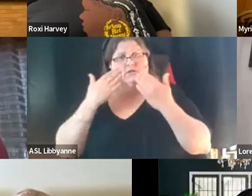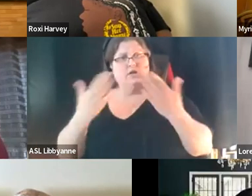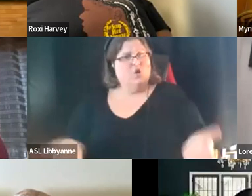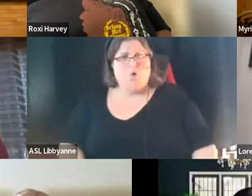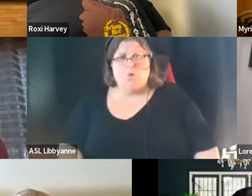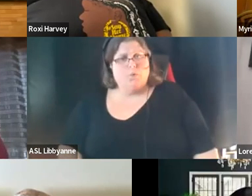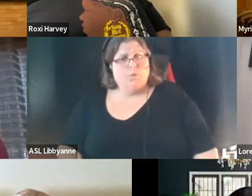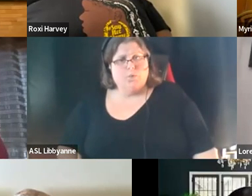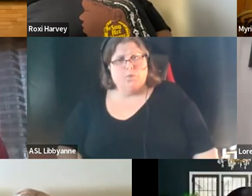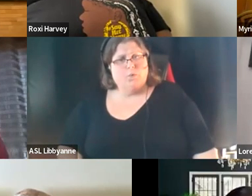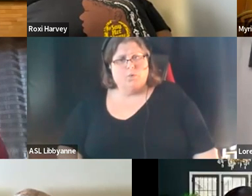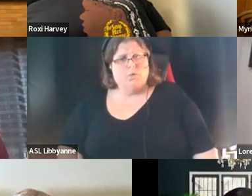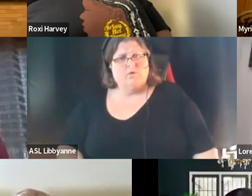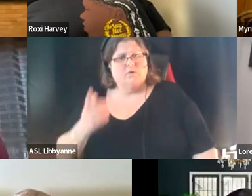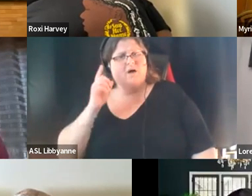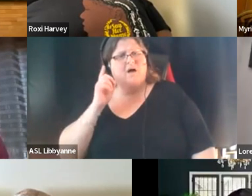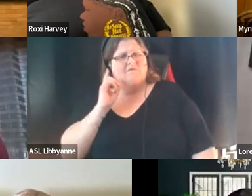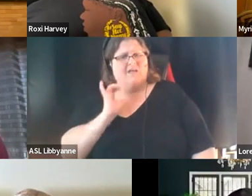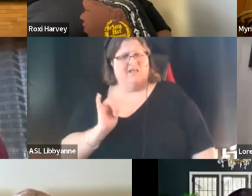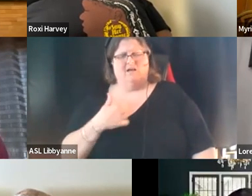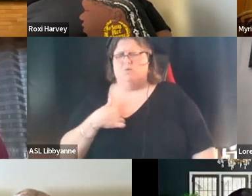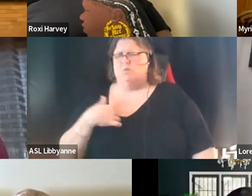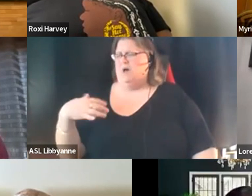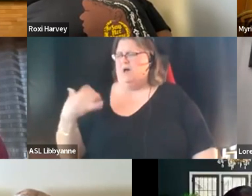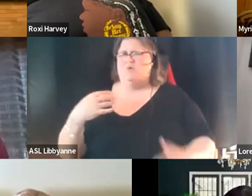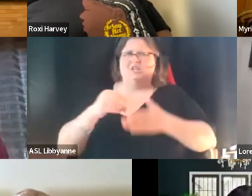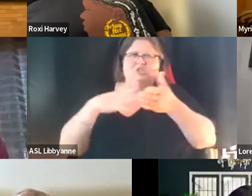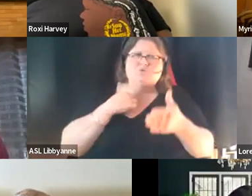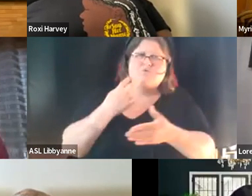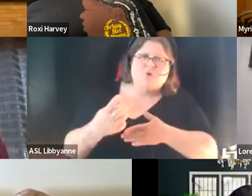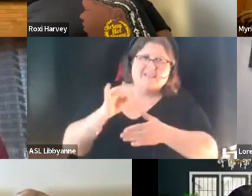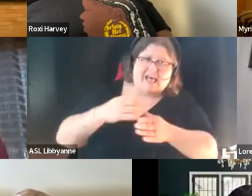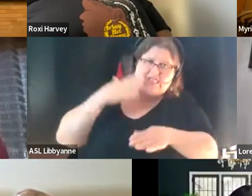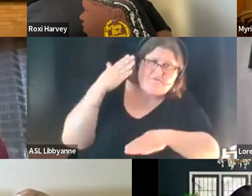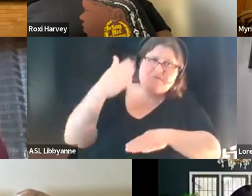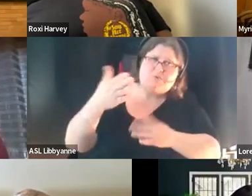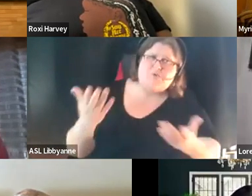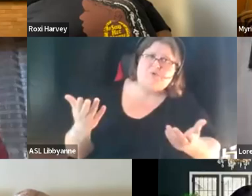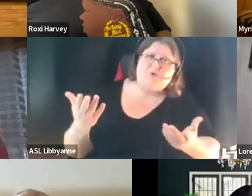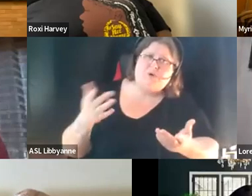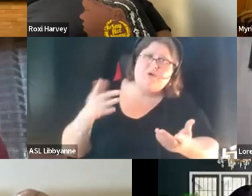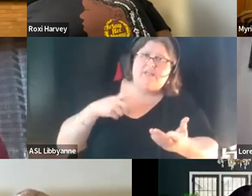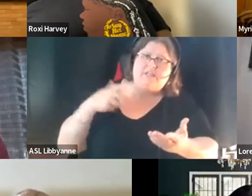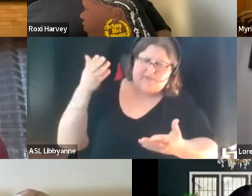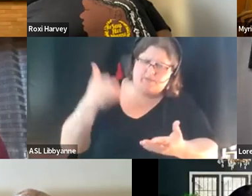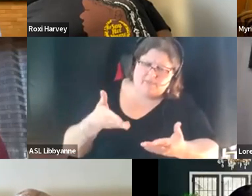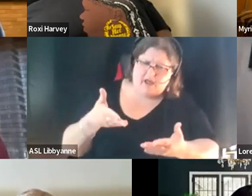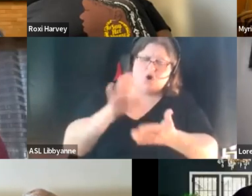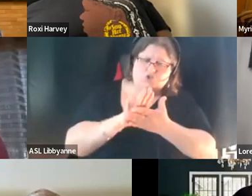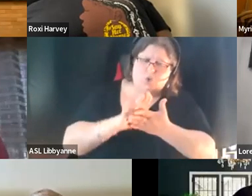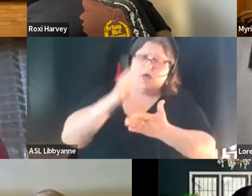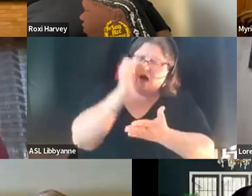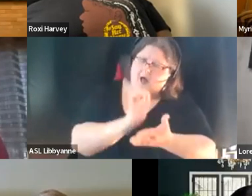as well. And I feel like the student voice needs to be heard, because they are the future, and they are the one who has to be present in school every single